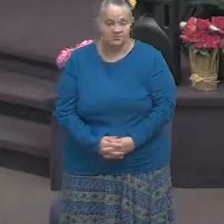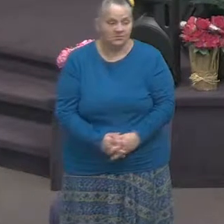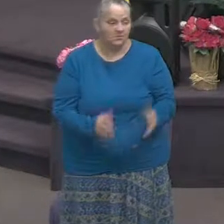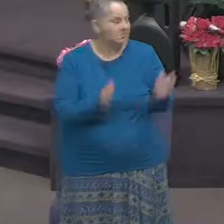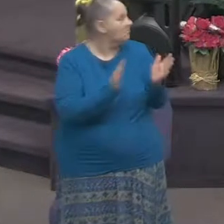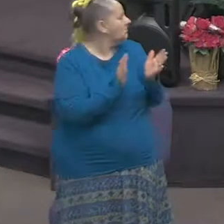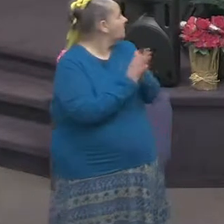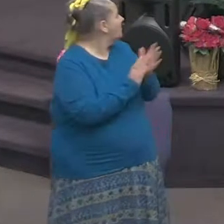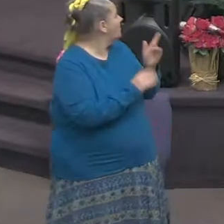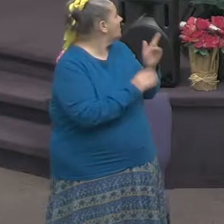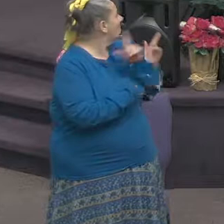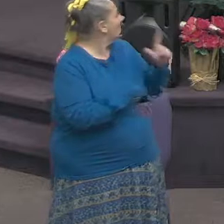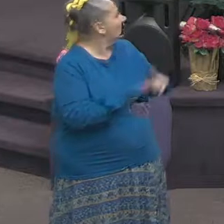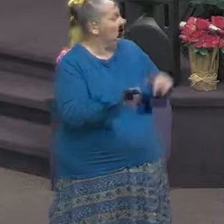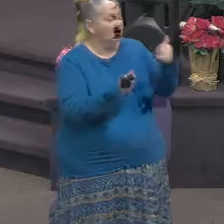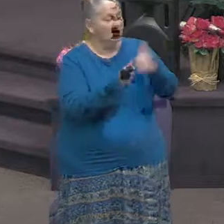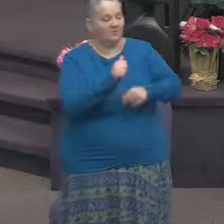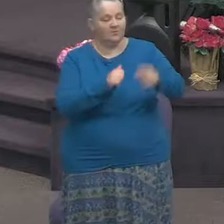Praise the Lord, everyone.